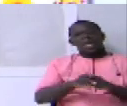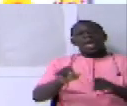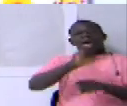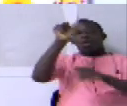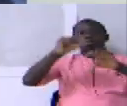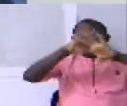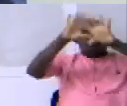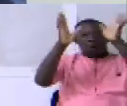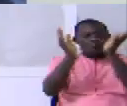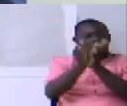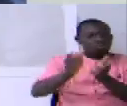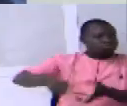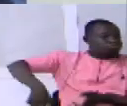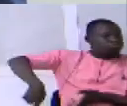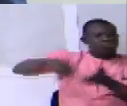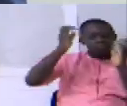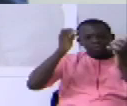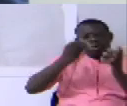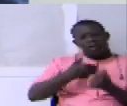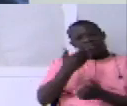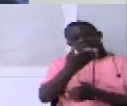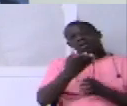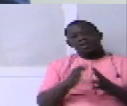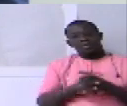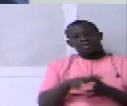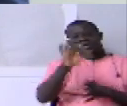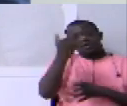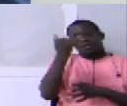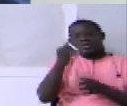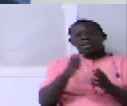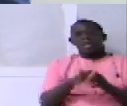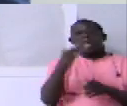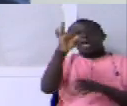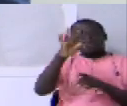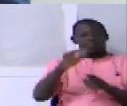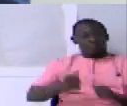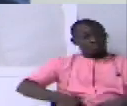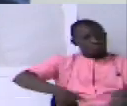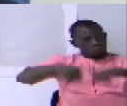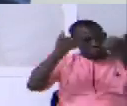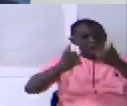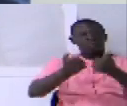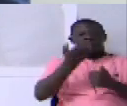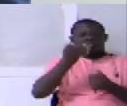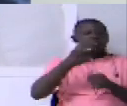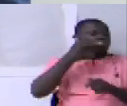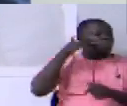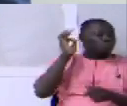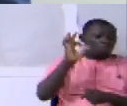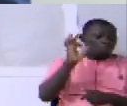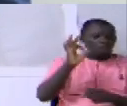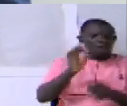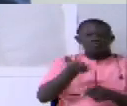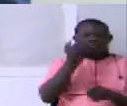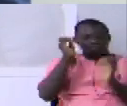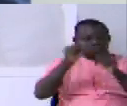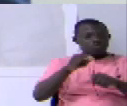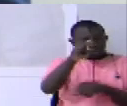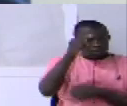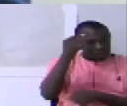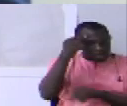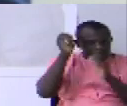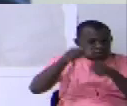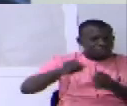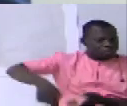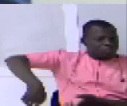all being thrown away. Yes. And we ko be fayle. Ha. If it was good food, nice food, you think they would throw it away?